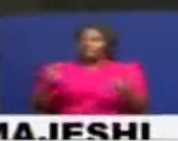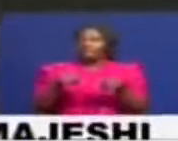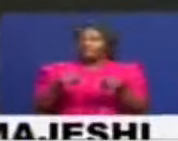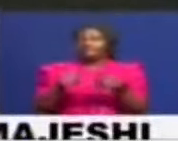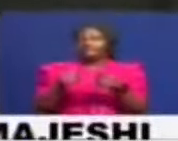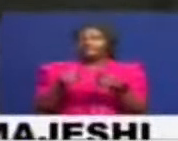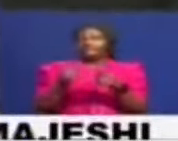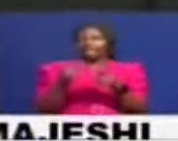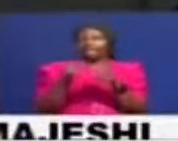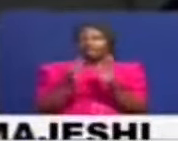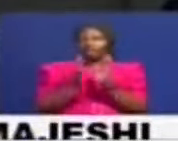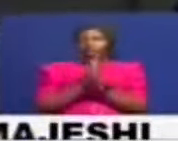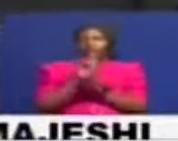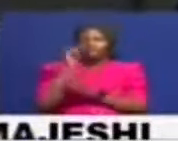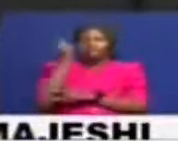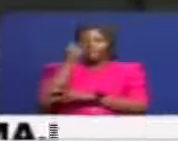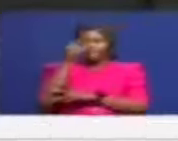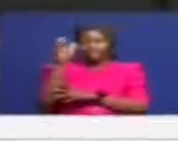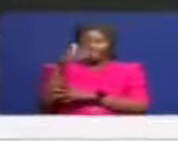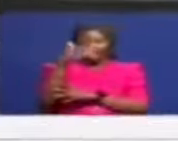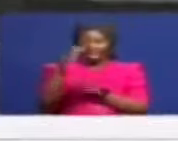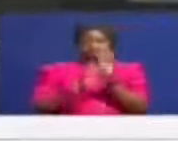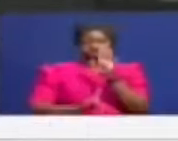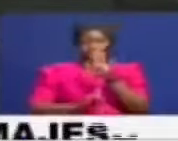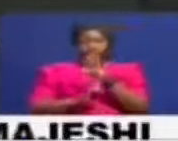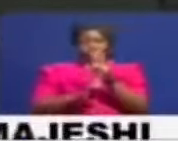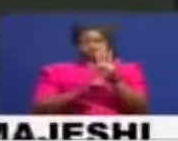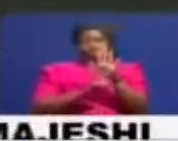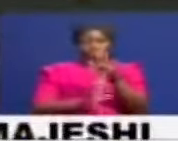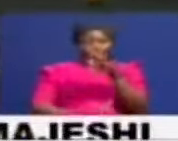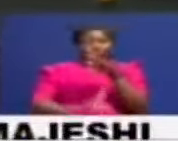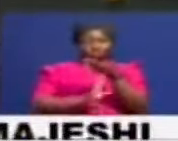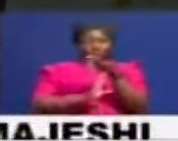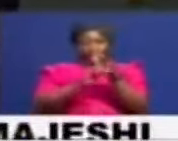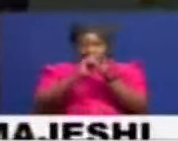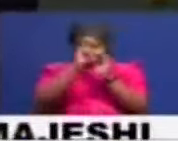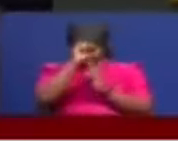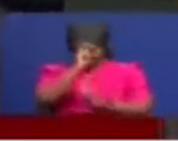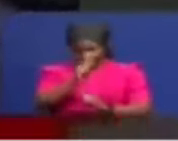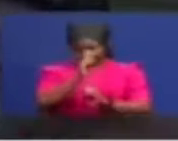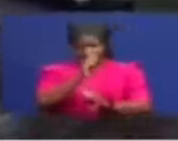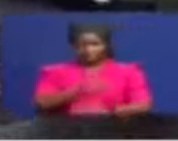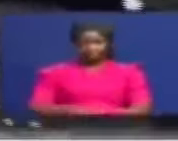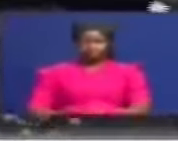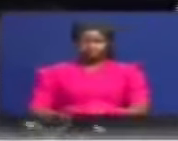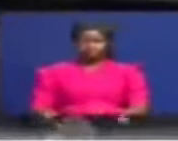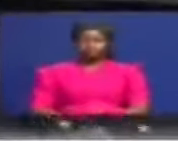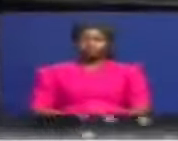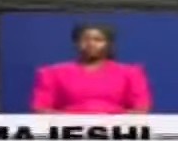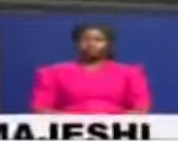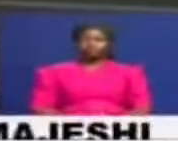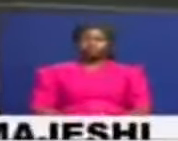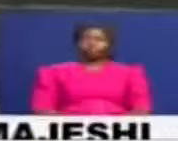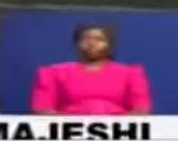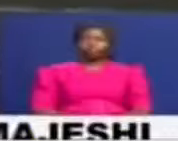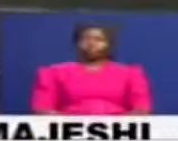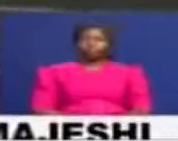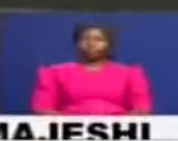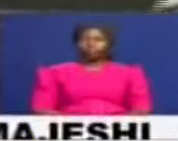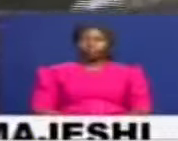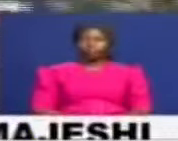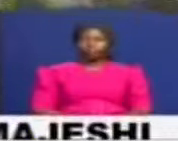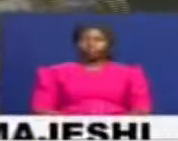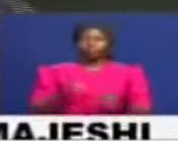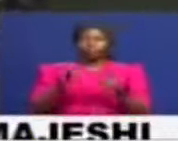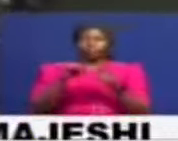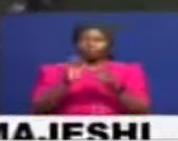only imagine how they feel, because a boot that is hung is always a painful situation. We've